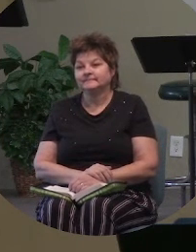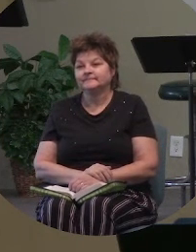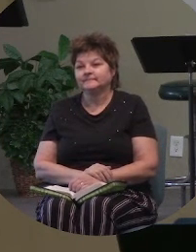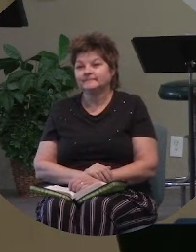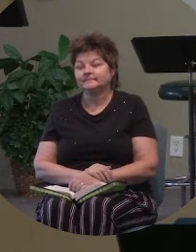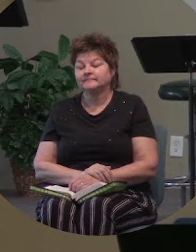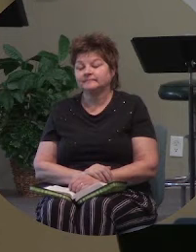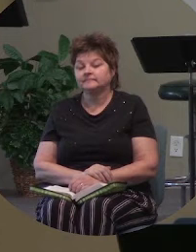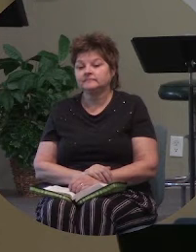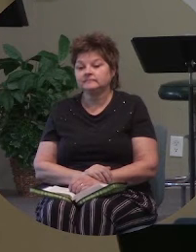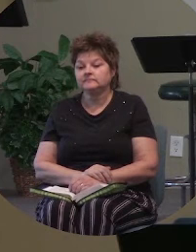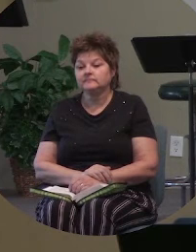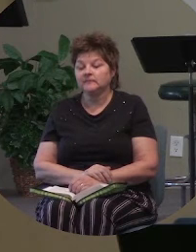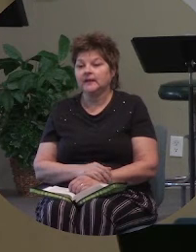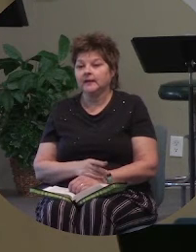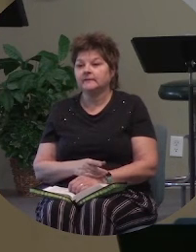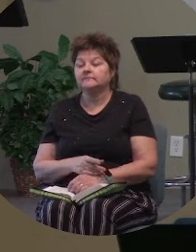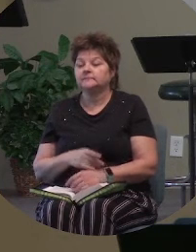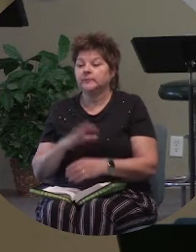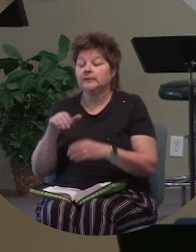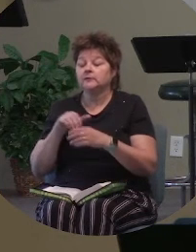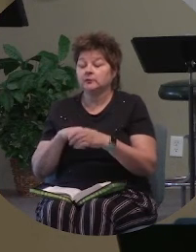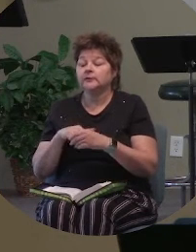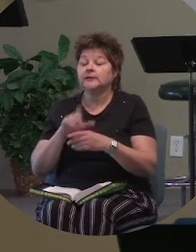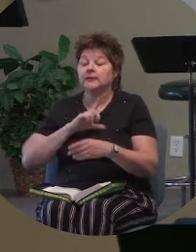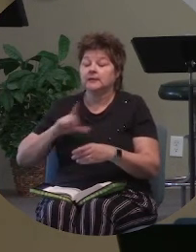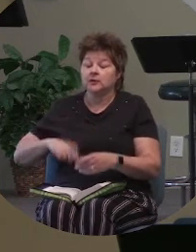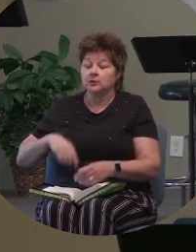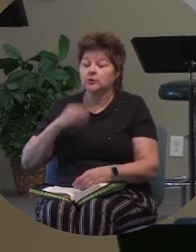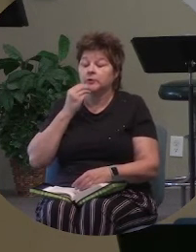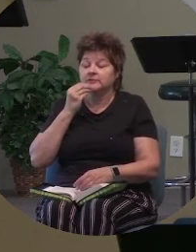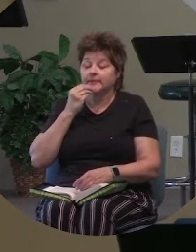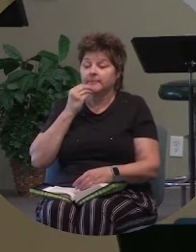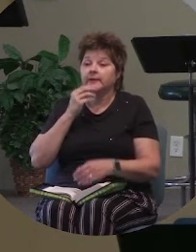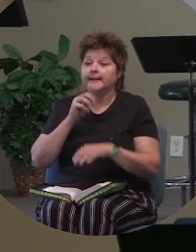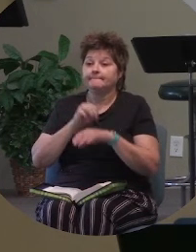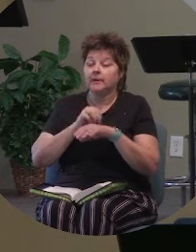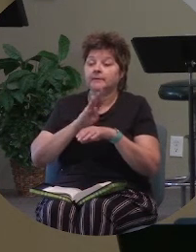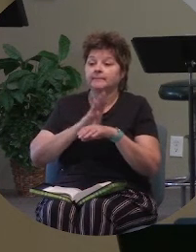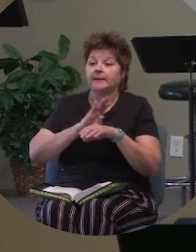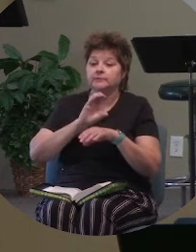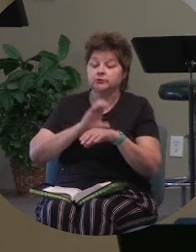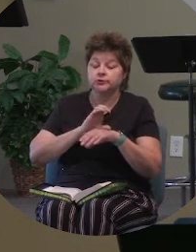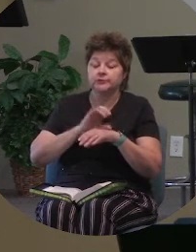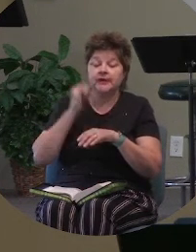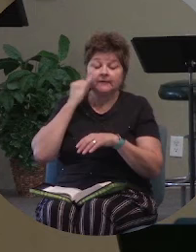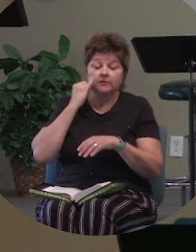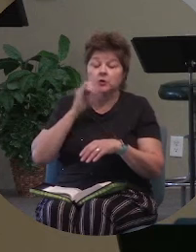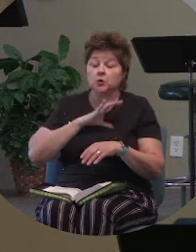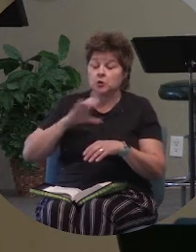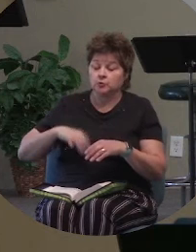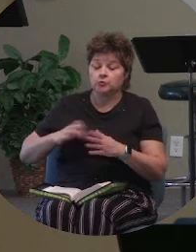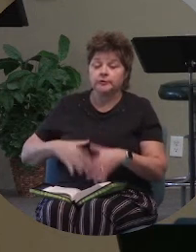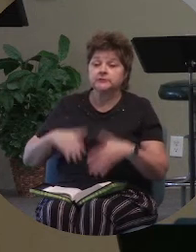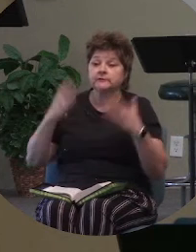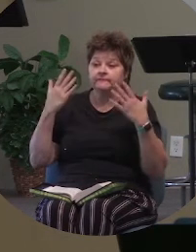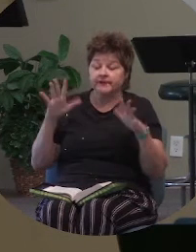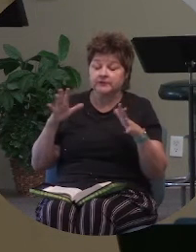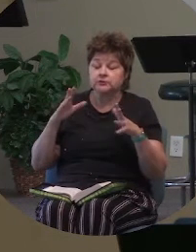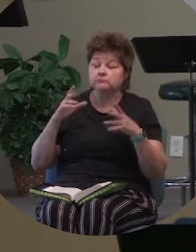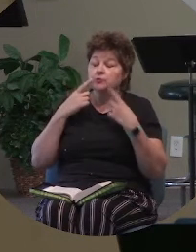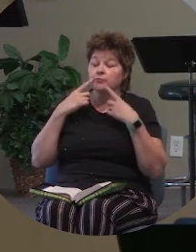And in this case, to partake of the Lord's Supper. At Monument Baptist, man, if you're a Christian, if you've professed Jesus as